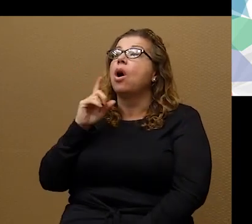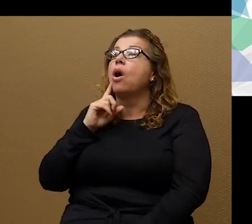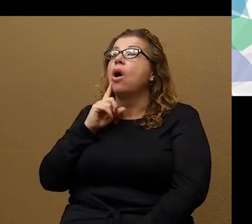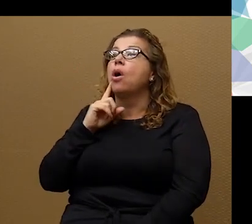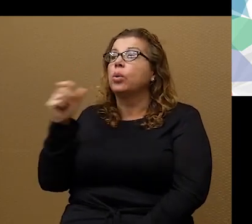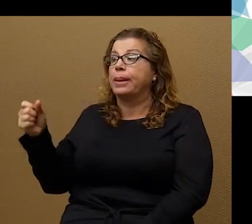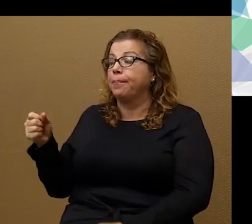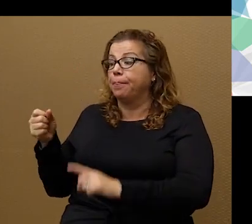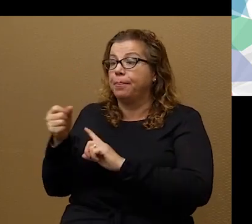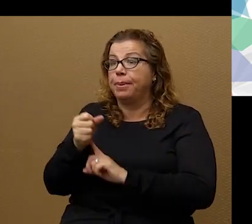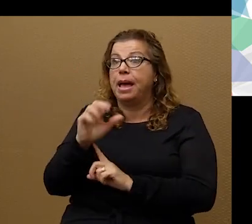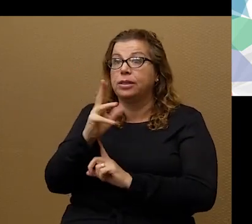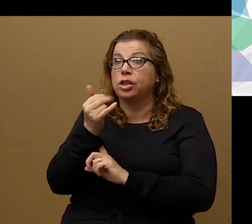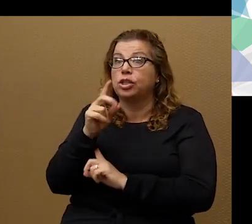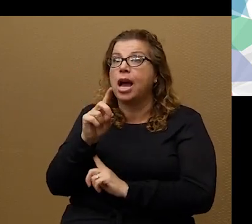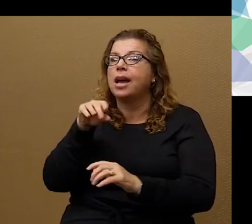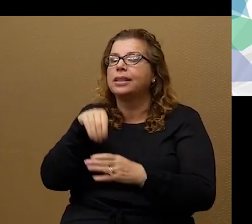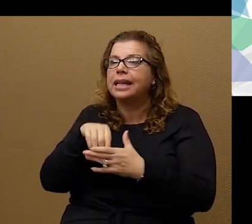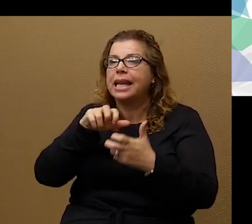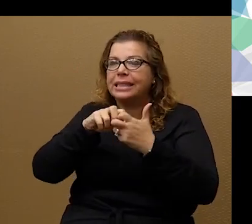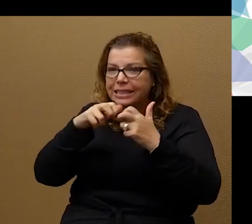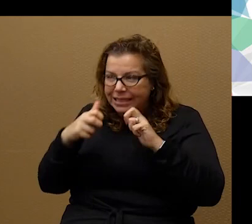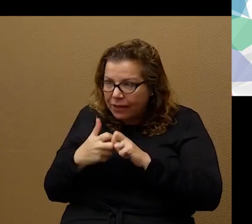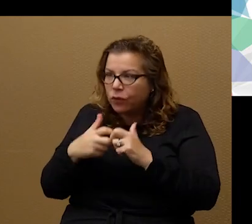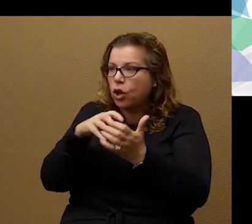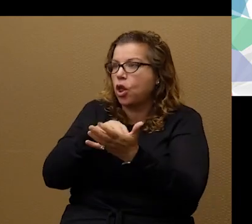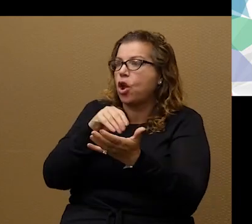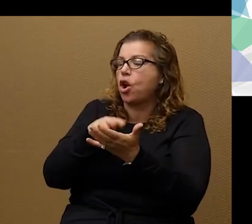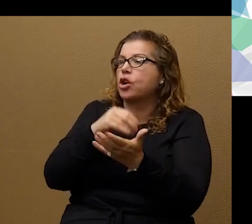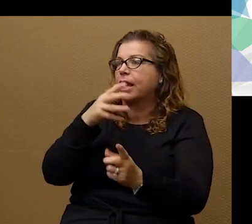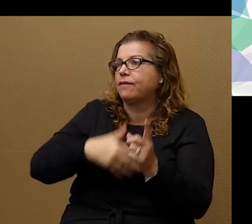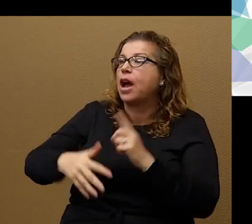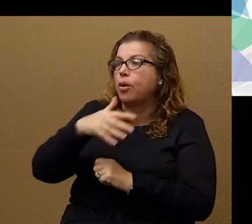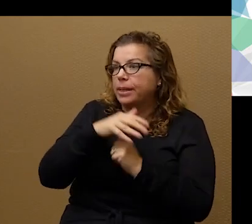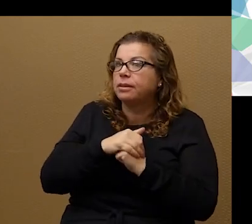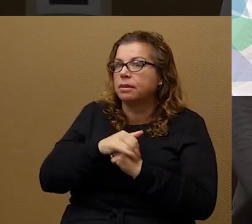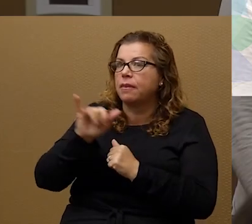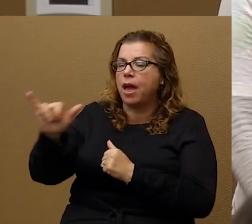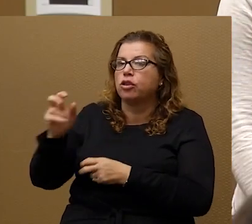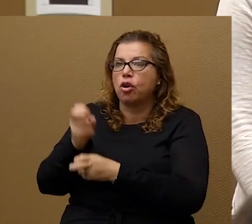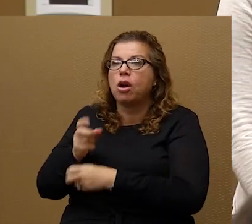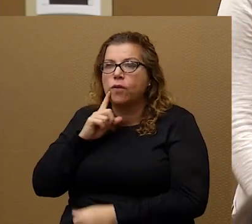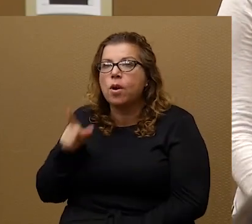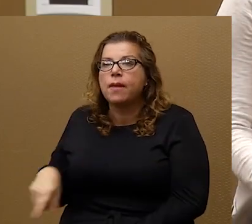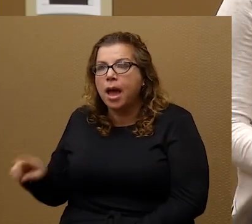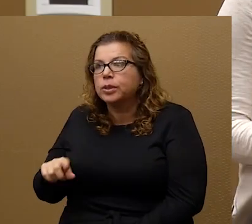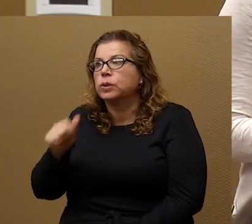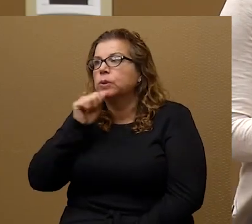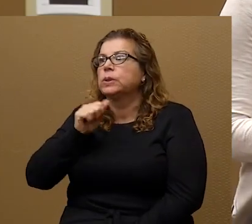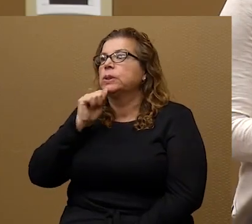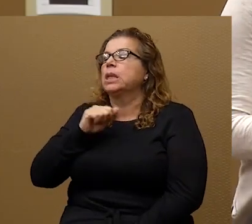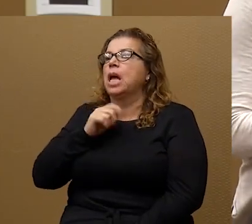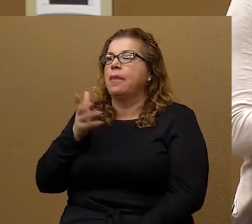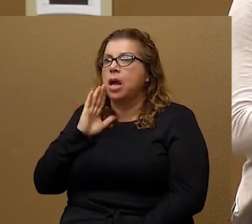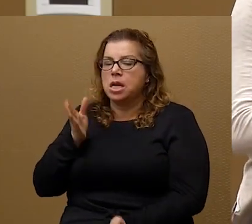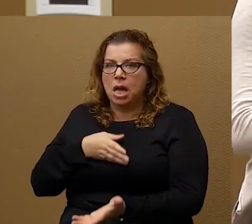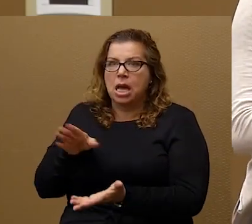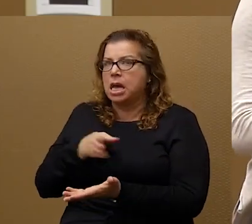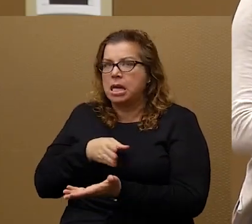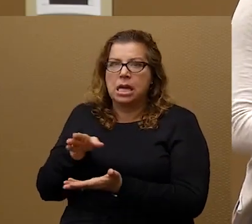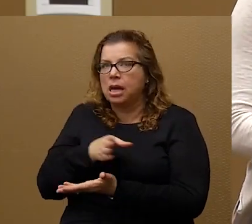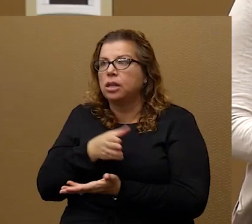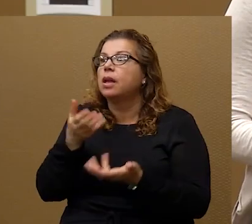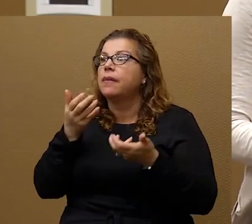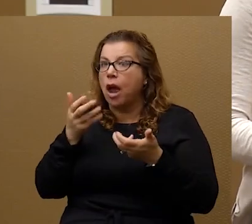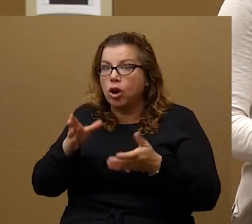difficult learning academic environments that might be really hard on the student. And not only are they trying to pay